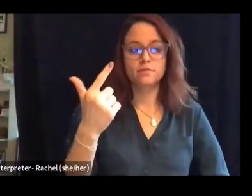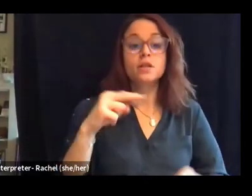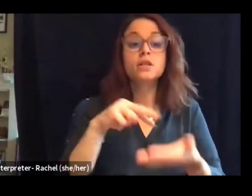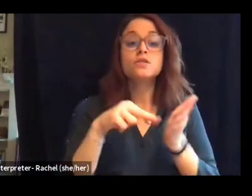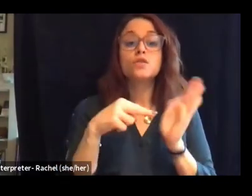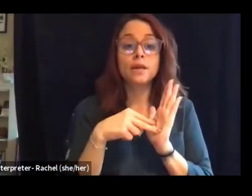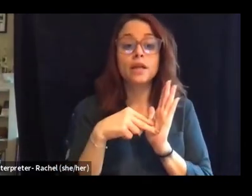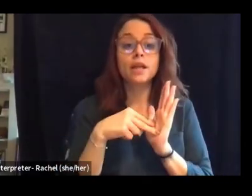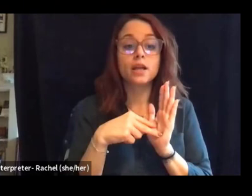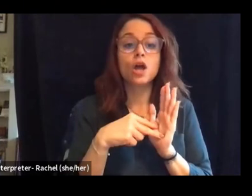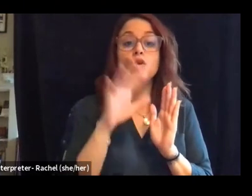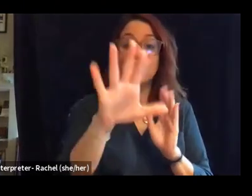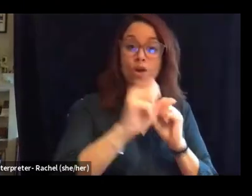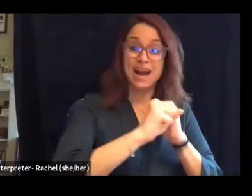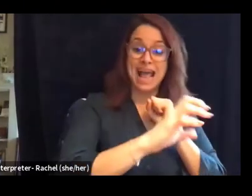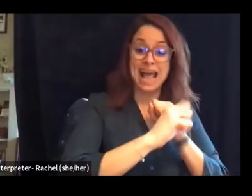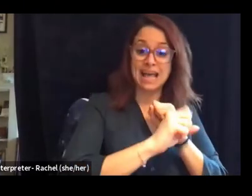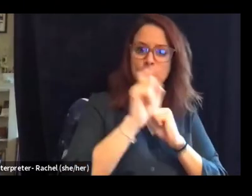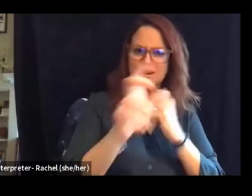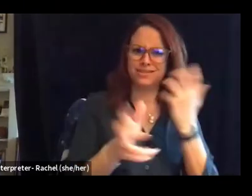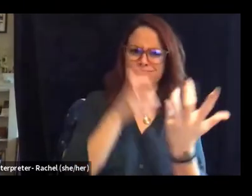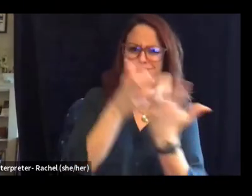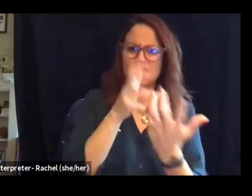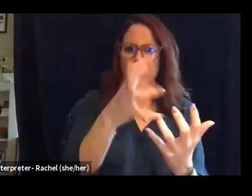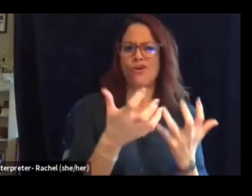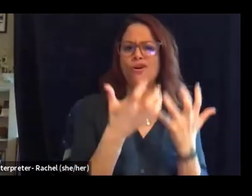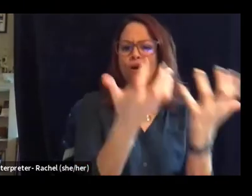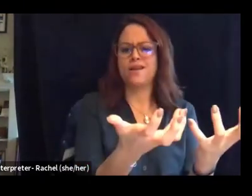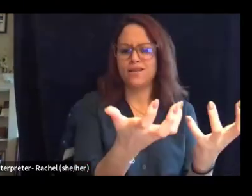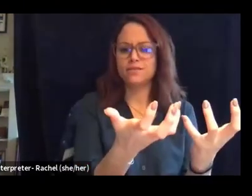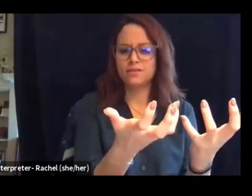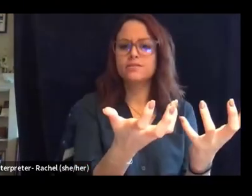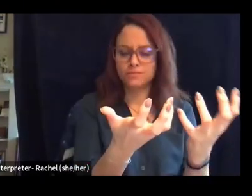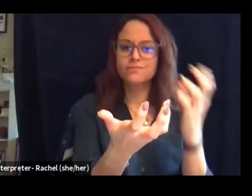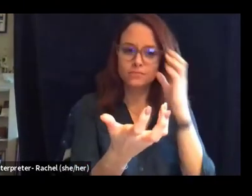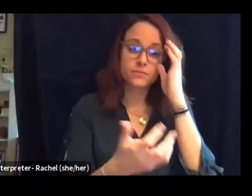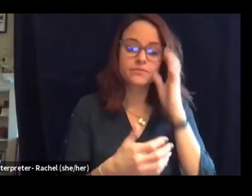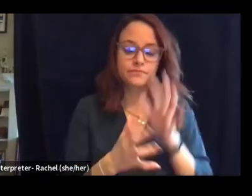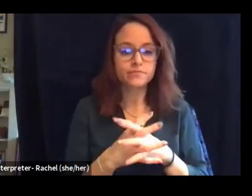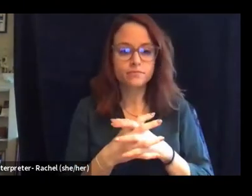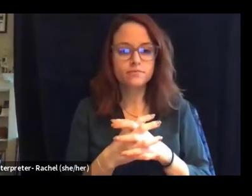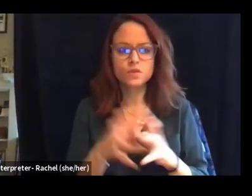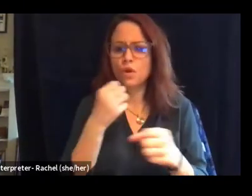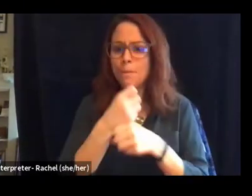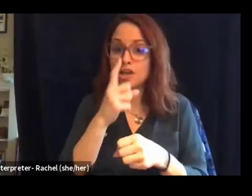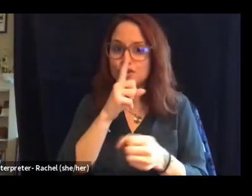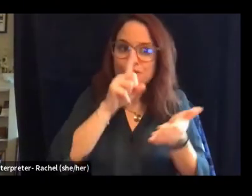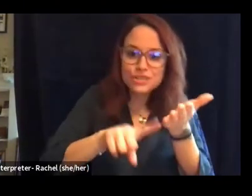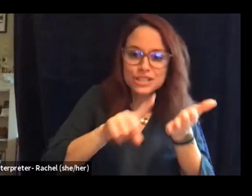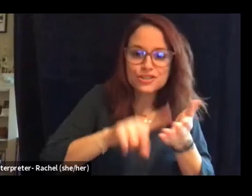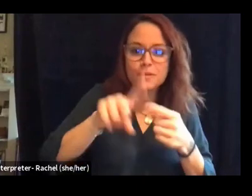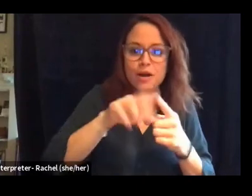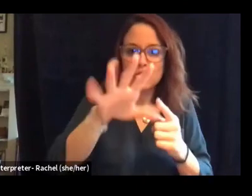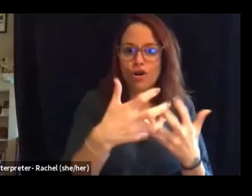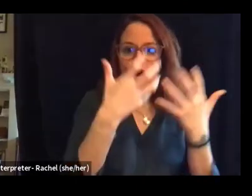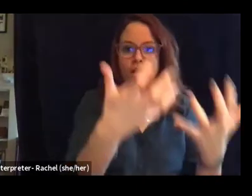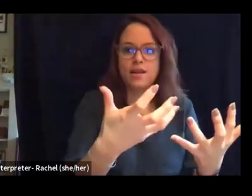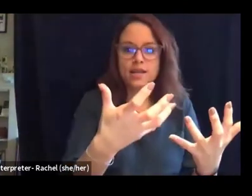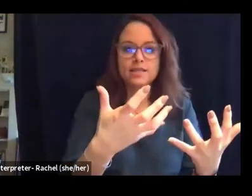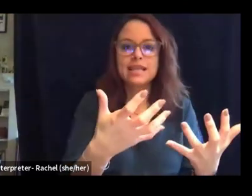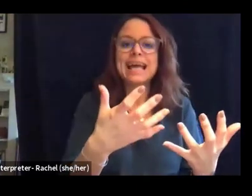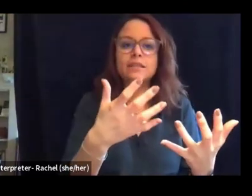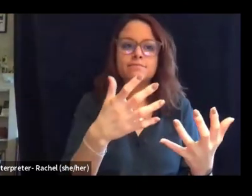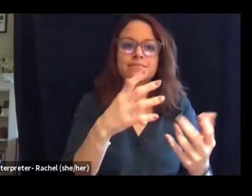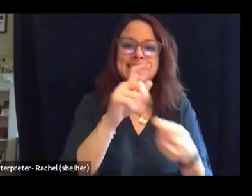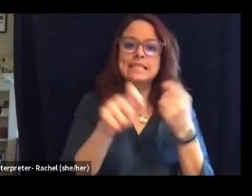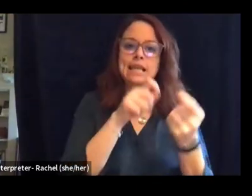your target audience, right? So instead of spending, for example,